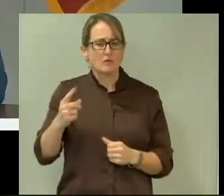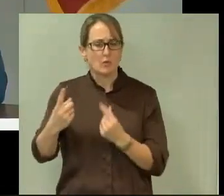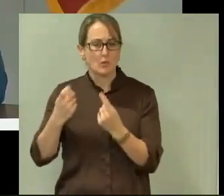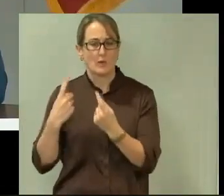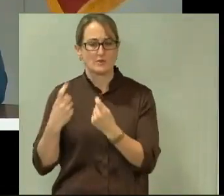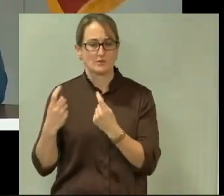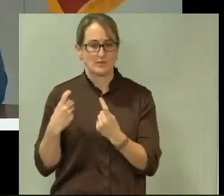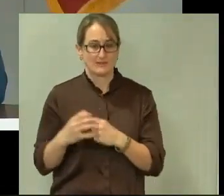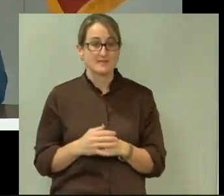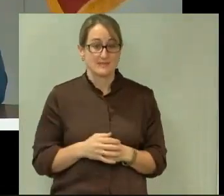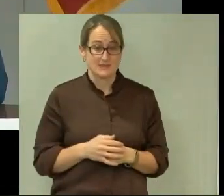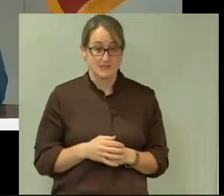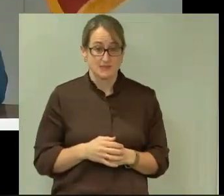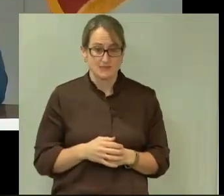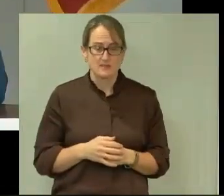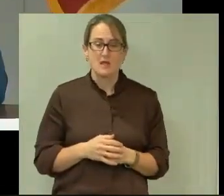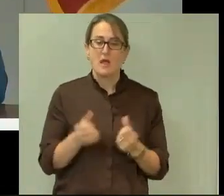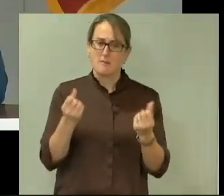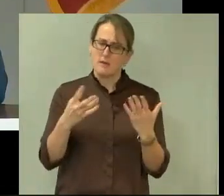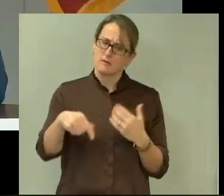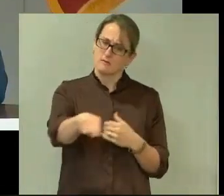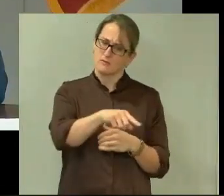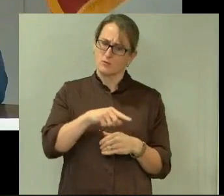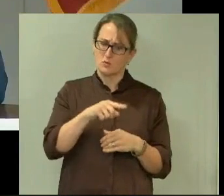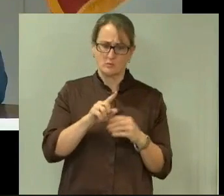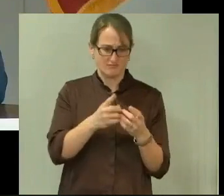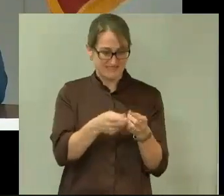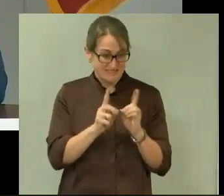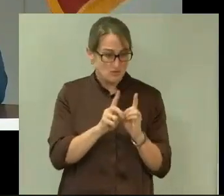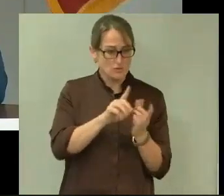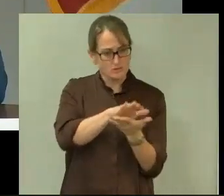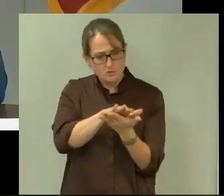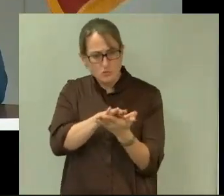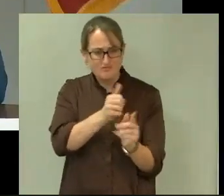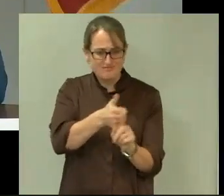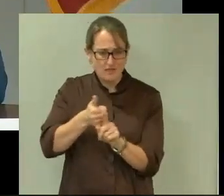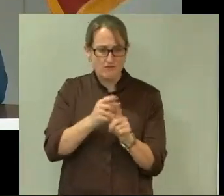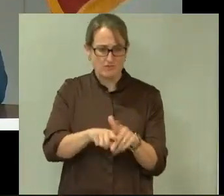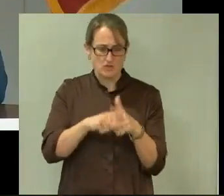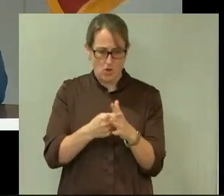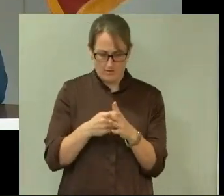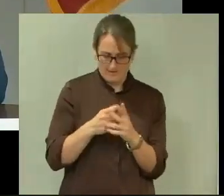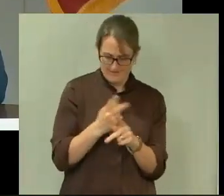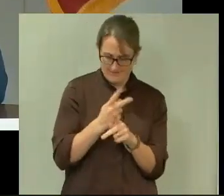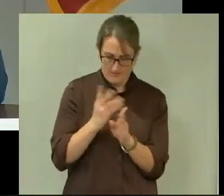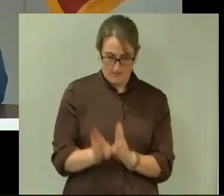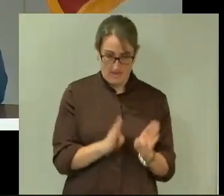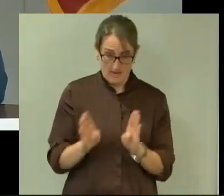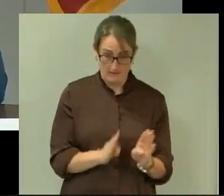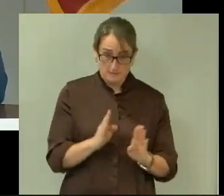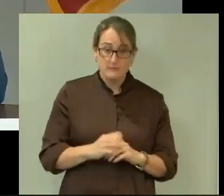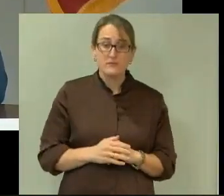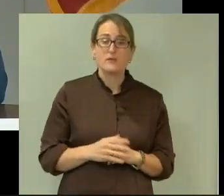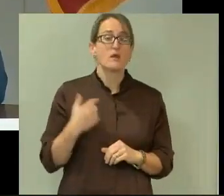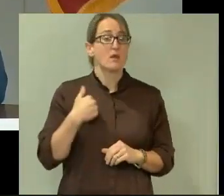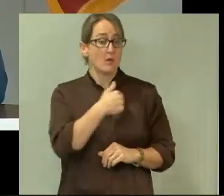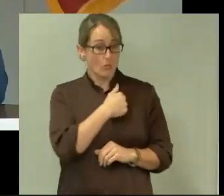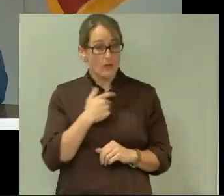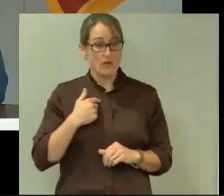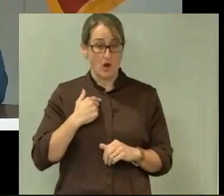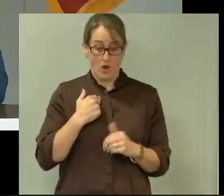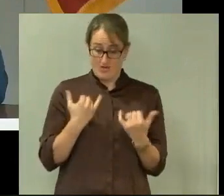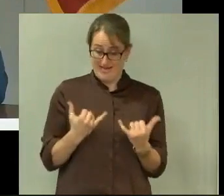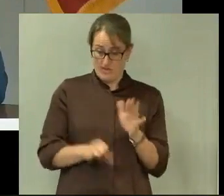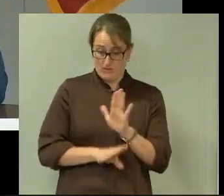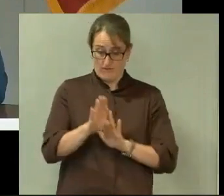have started to engage in your planning processes for a fall reopening. We are working on the development of a reopening guidance